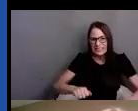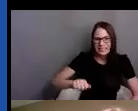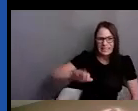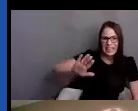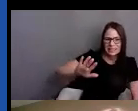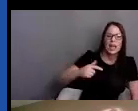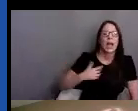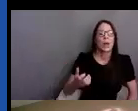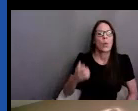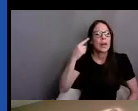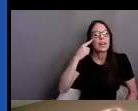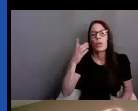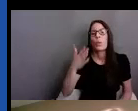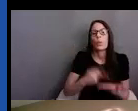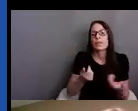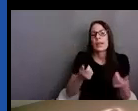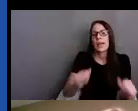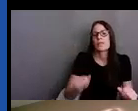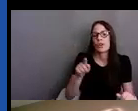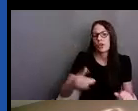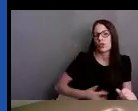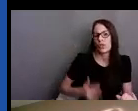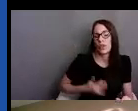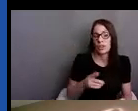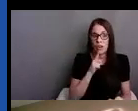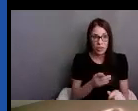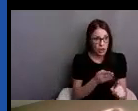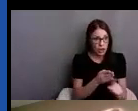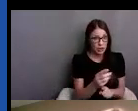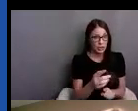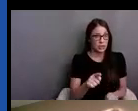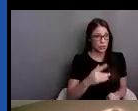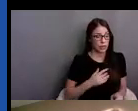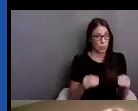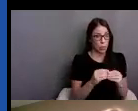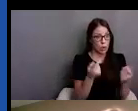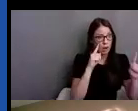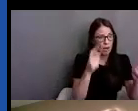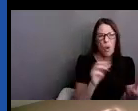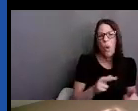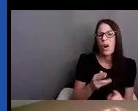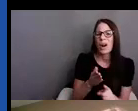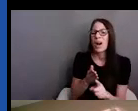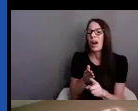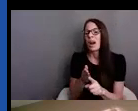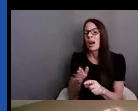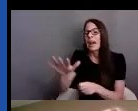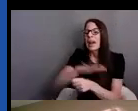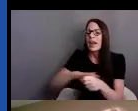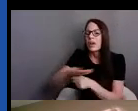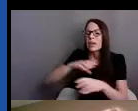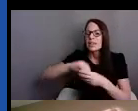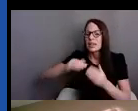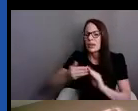that is going. Are there areas where you feel like you're having success, or are there areas or communities where you think there's sort of more